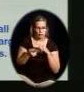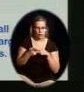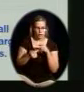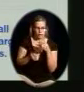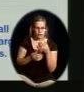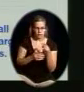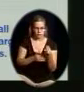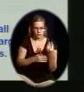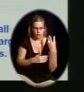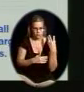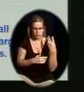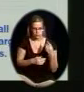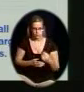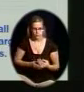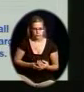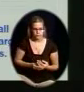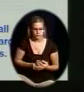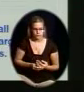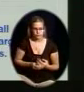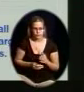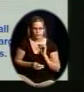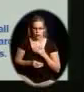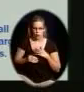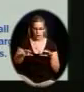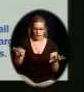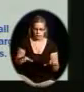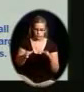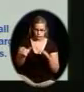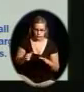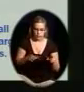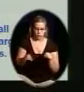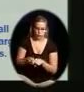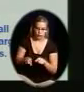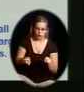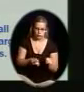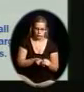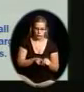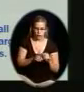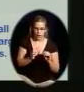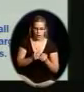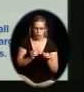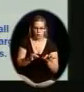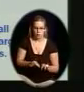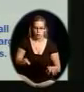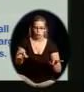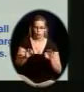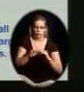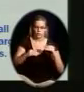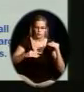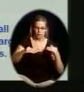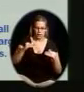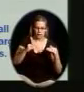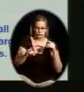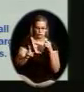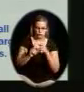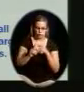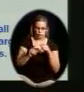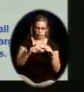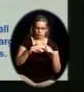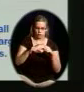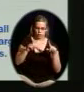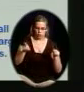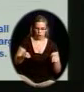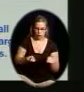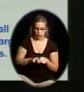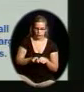that tells us what we're working on in our action plans, but she also talked about how important the balanced scorecard was. And